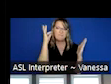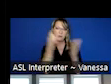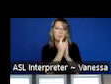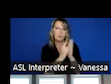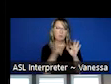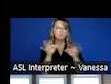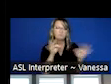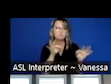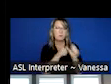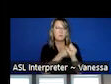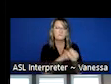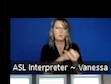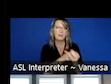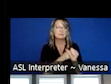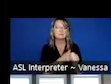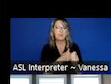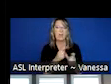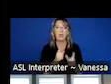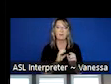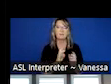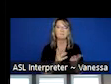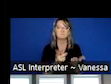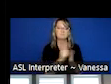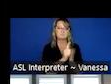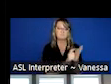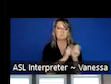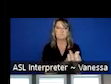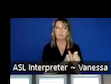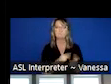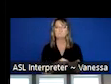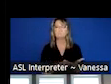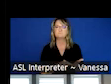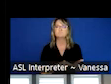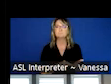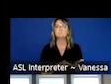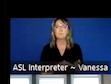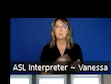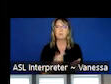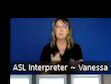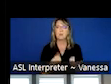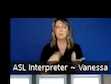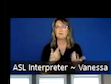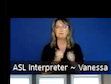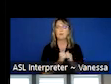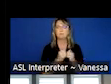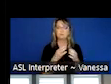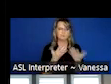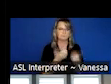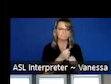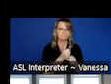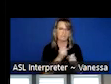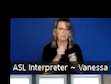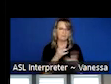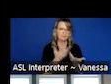and enforcement. And they are very complex. So we've tried to put them in basic English so that everybody